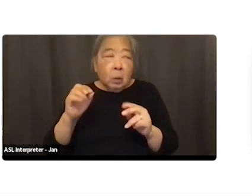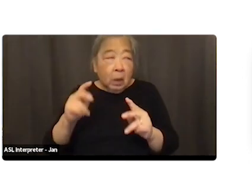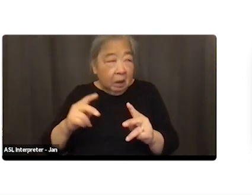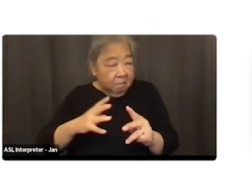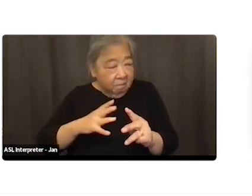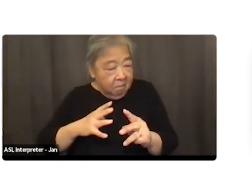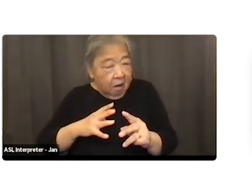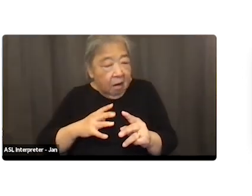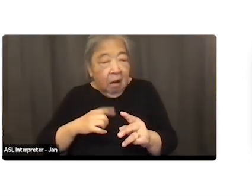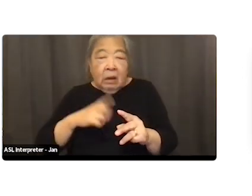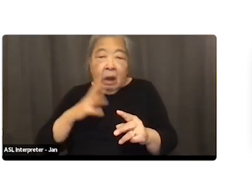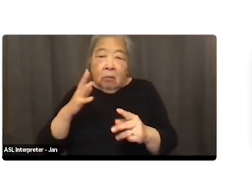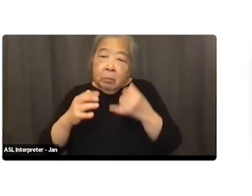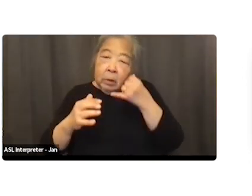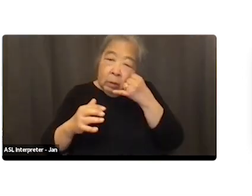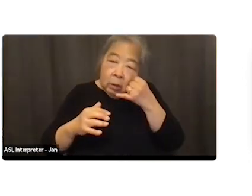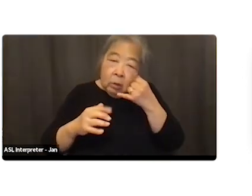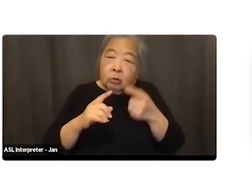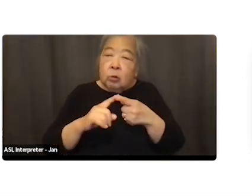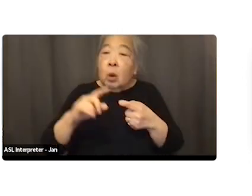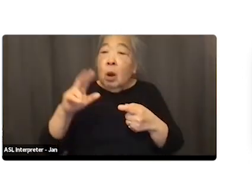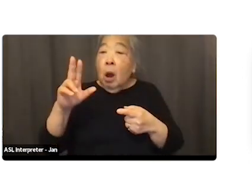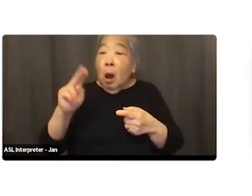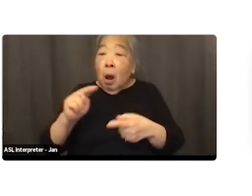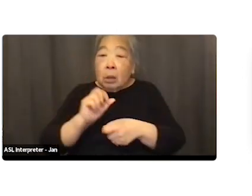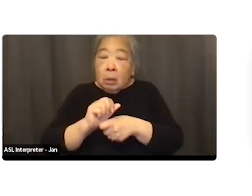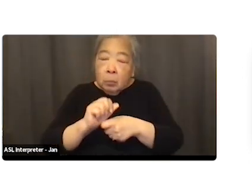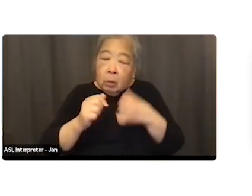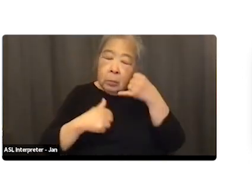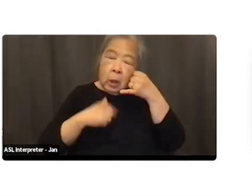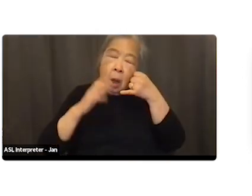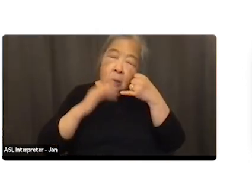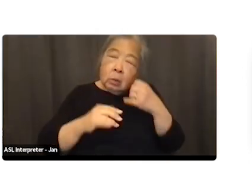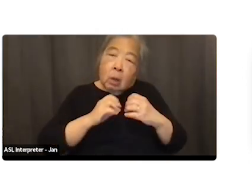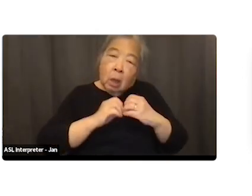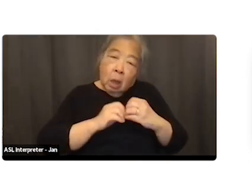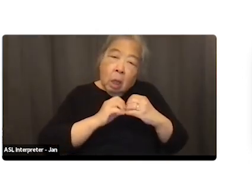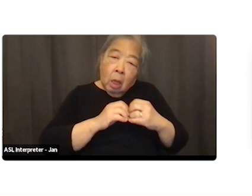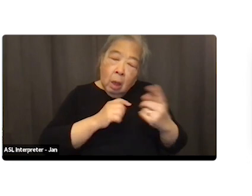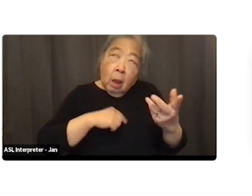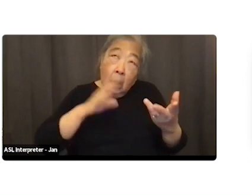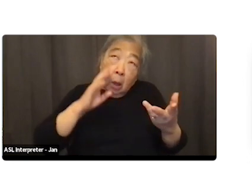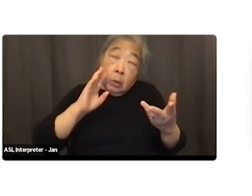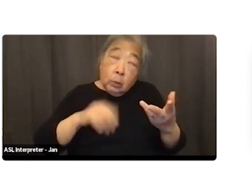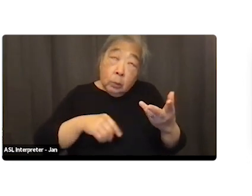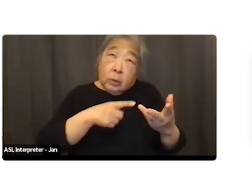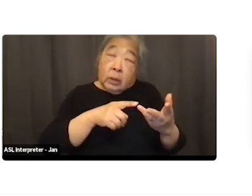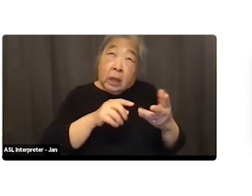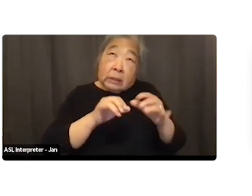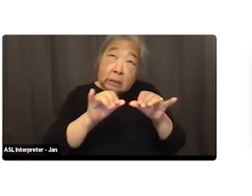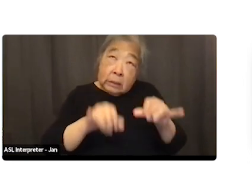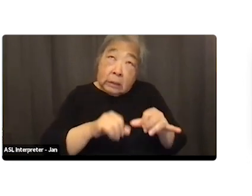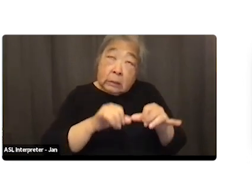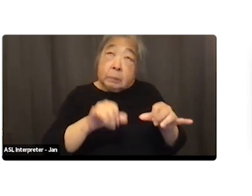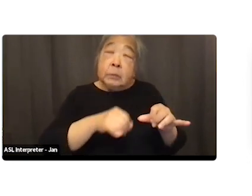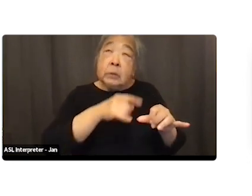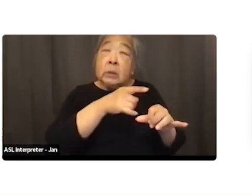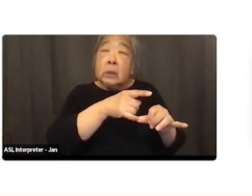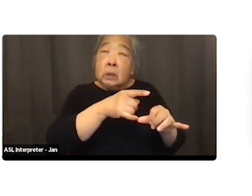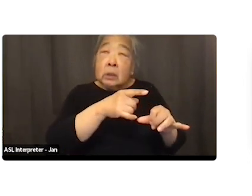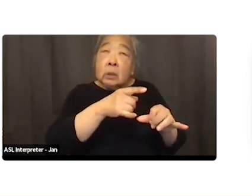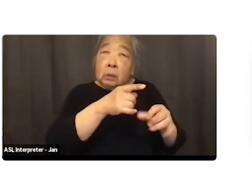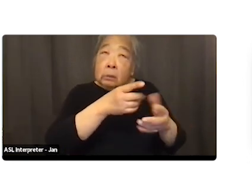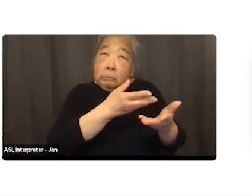with unemployment, and knew that there were systems being created to support my